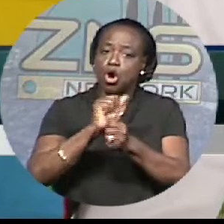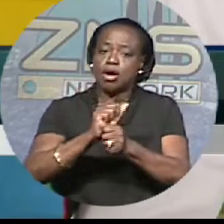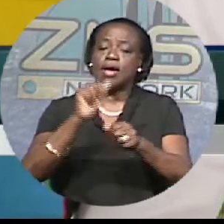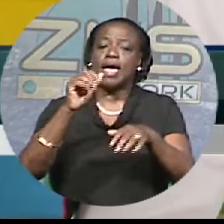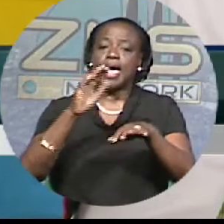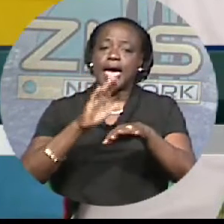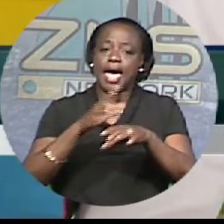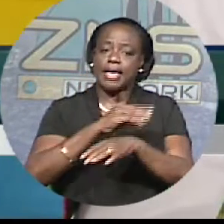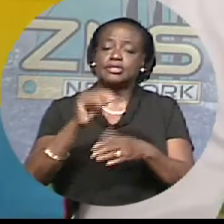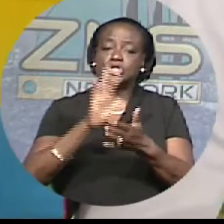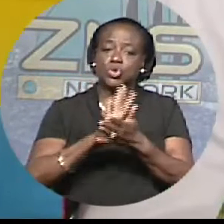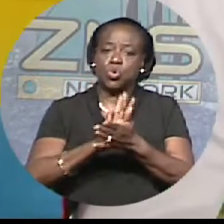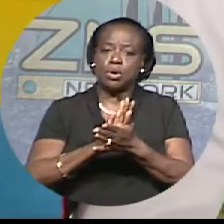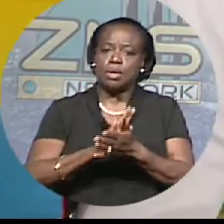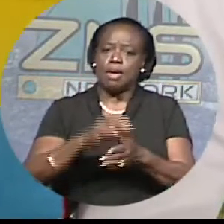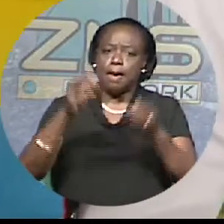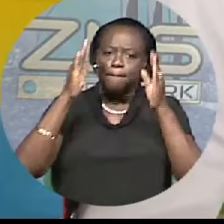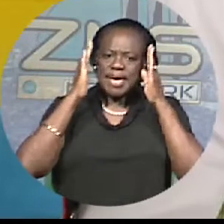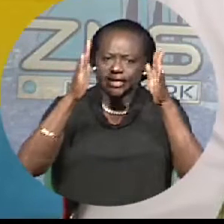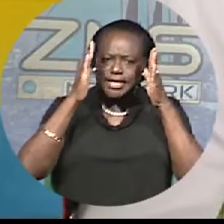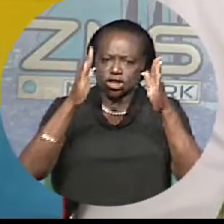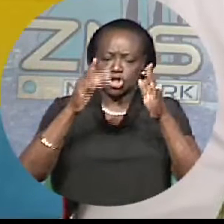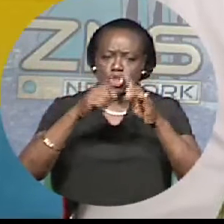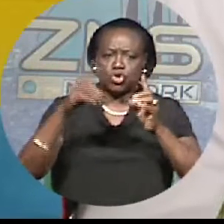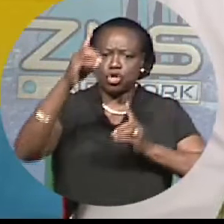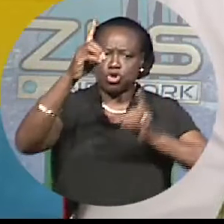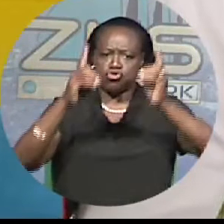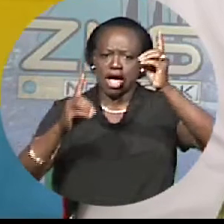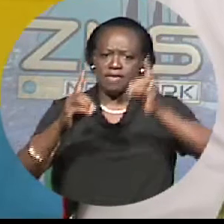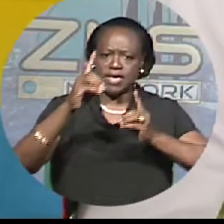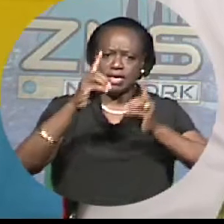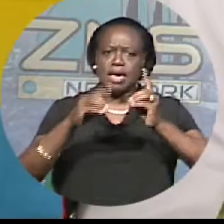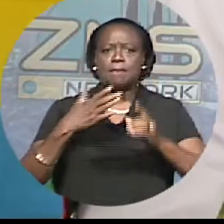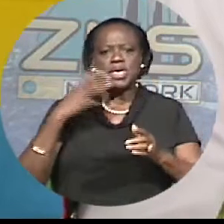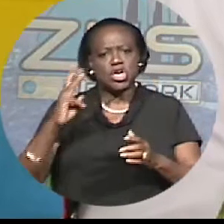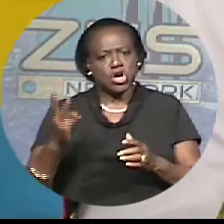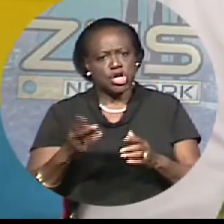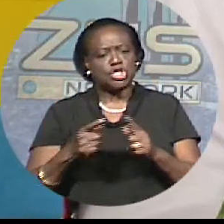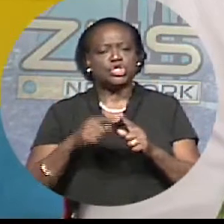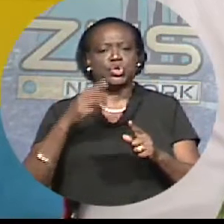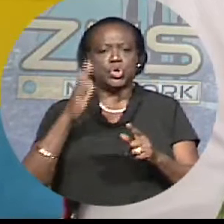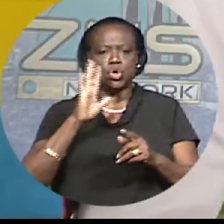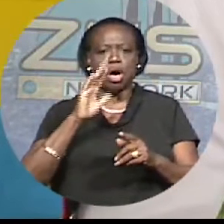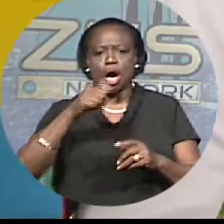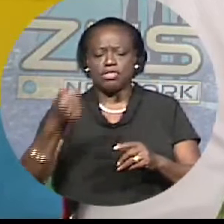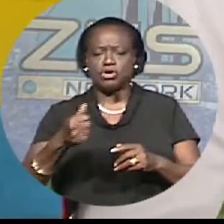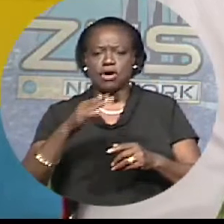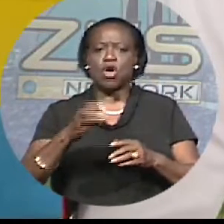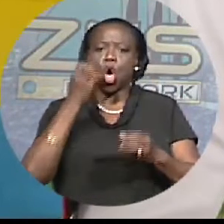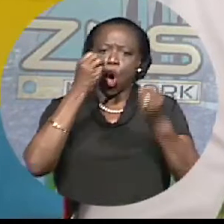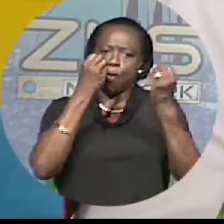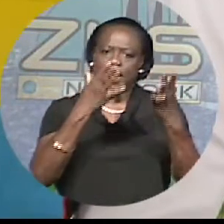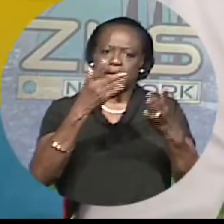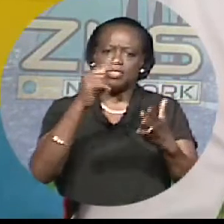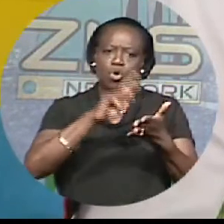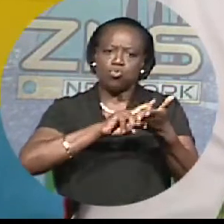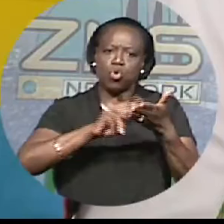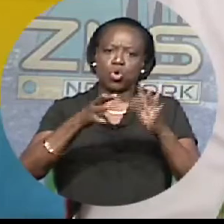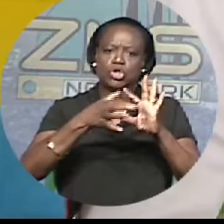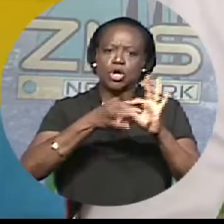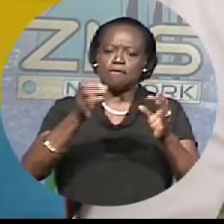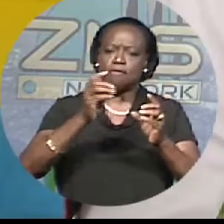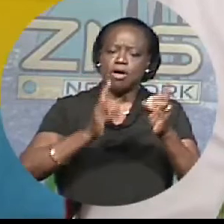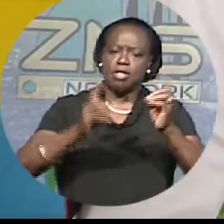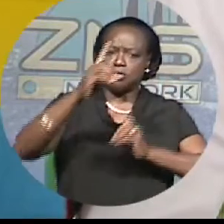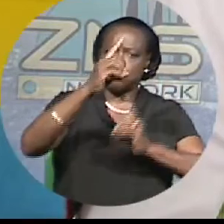full attention to your driving. Be courteous to other road users. Obey the rules of the road, stopping at stop signs